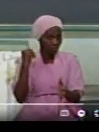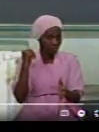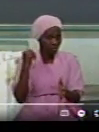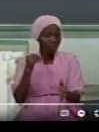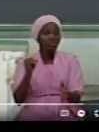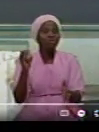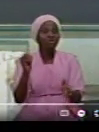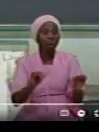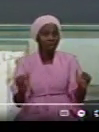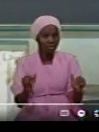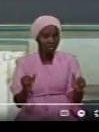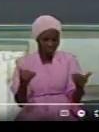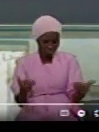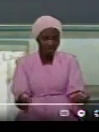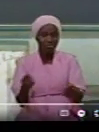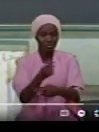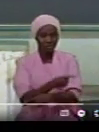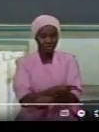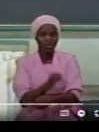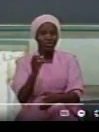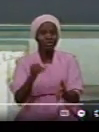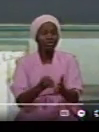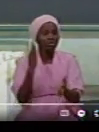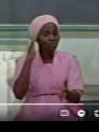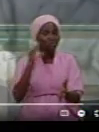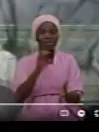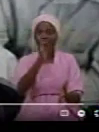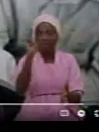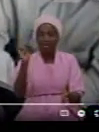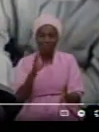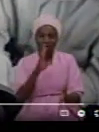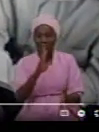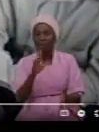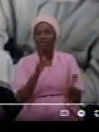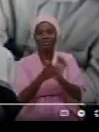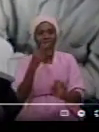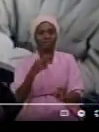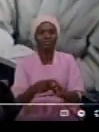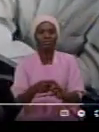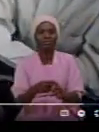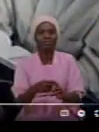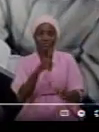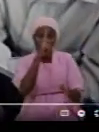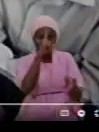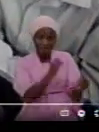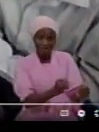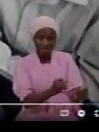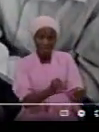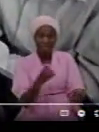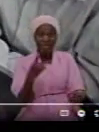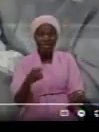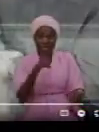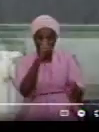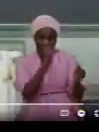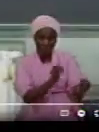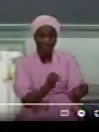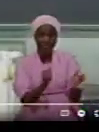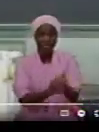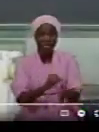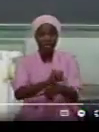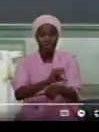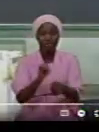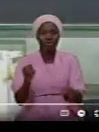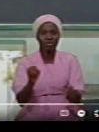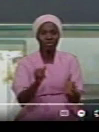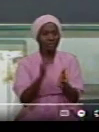is today, so it will ever be. Faith. The faith that works, that will not